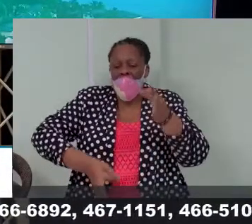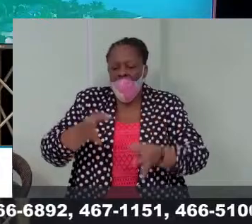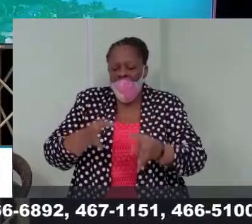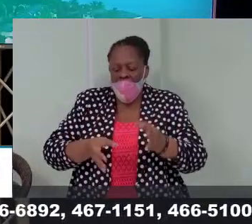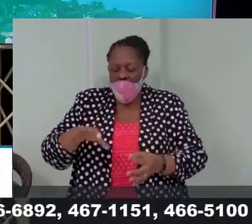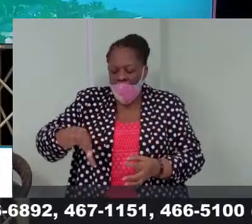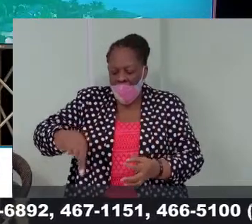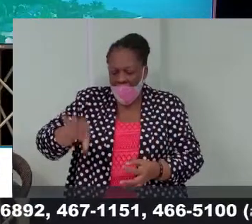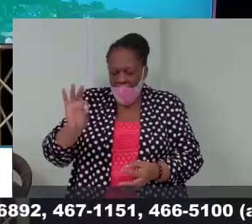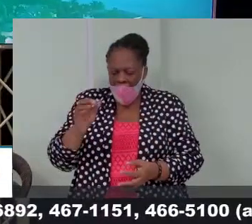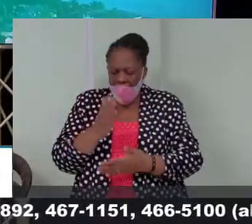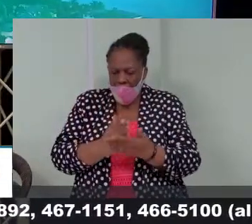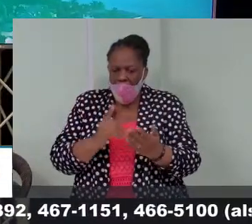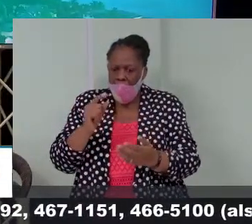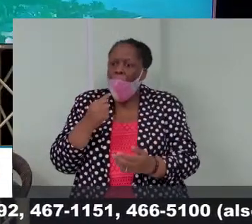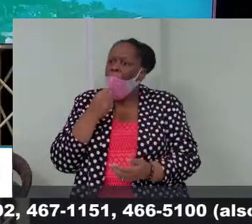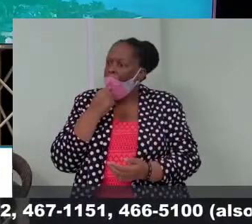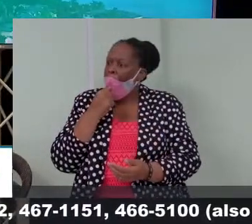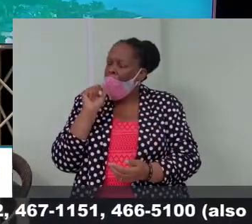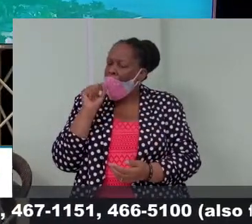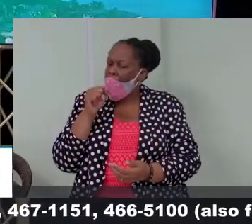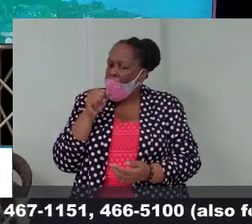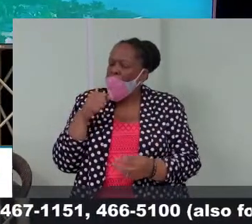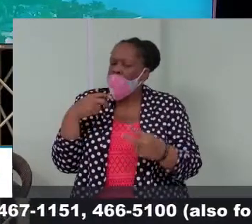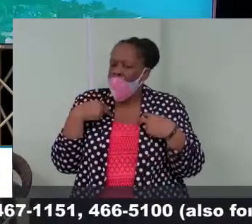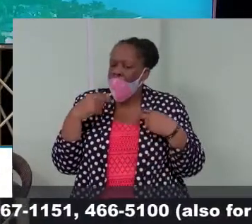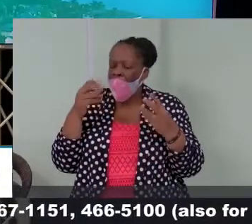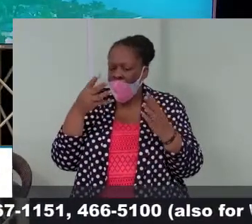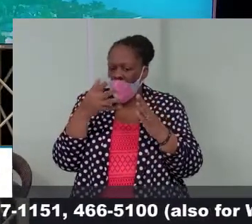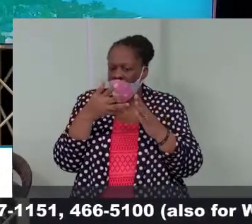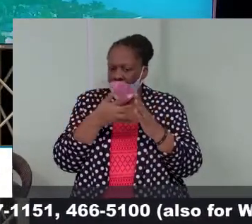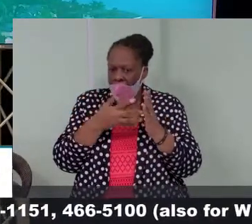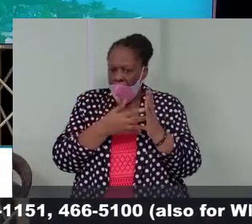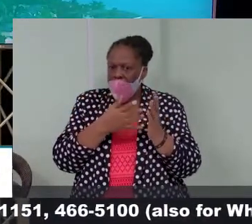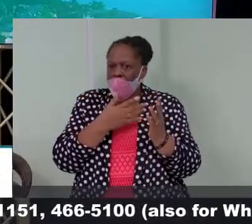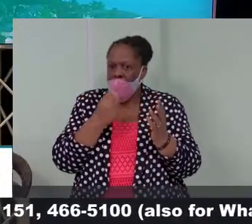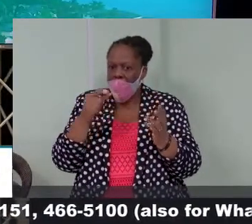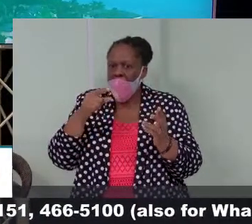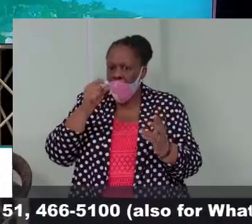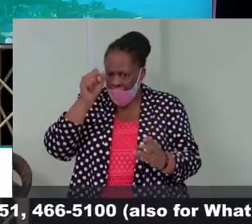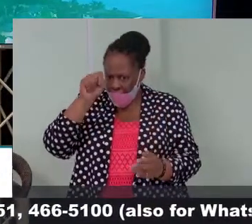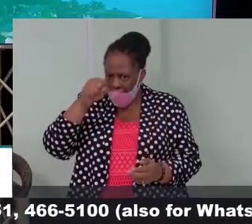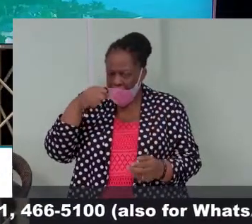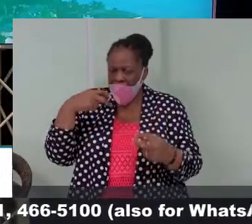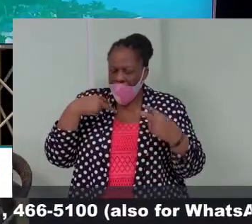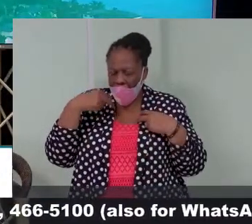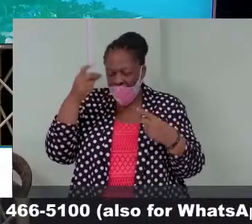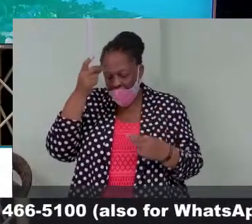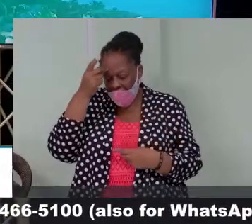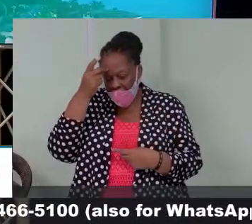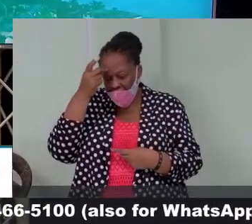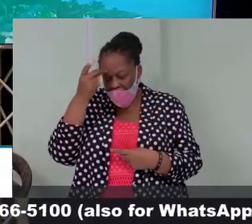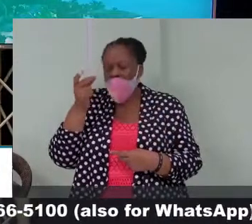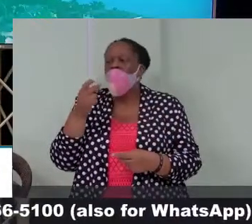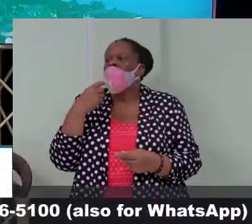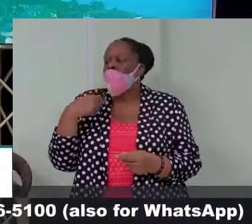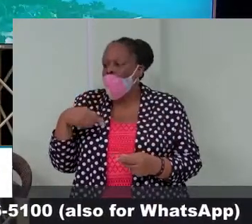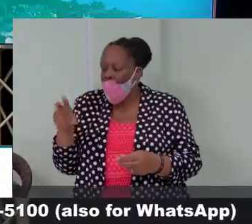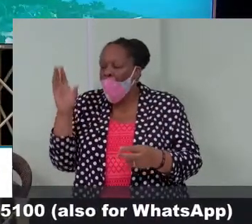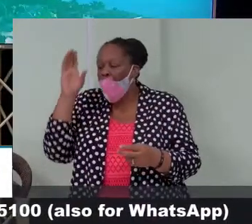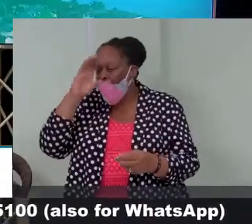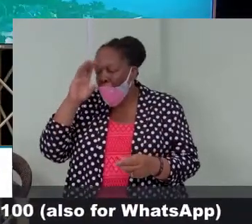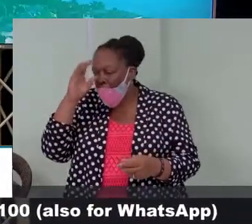we do contact tracing. So we evaluate all the individuals who would have come